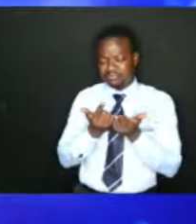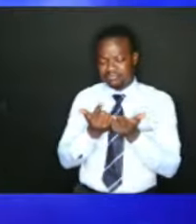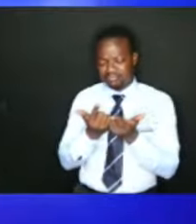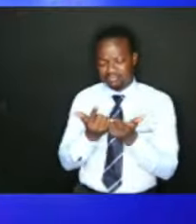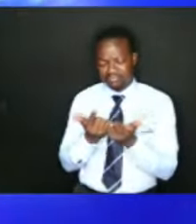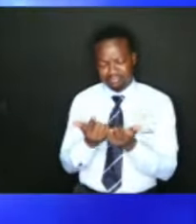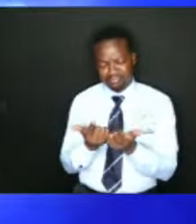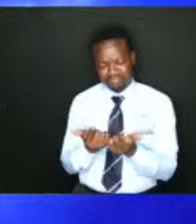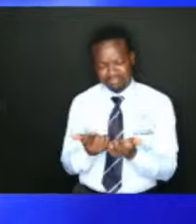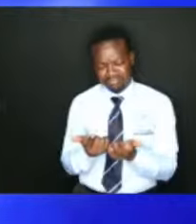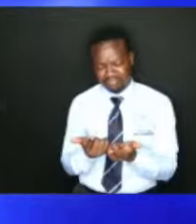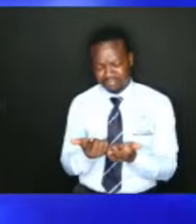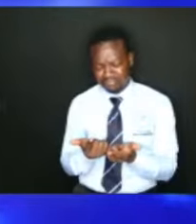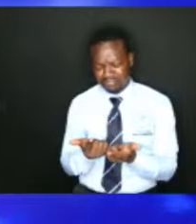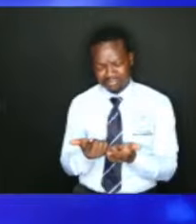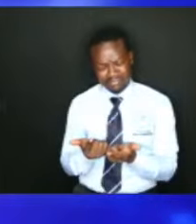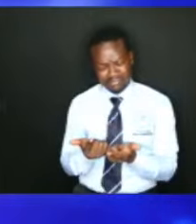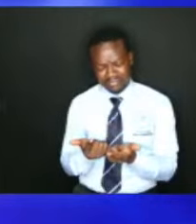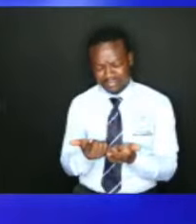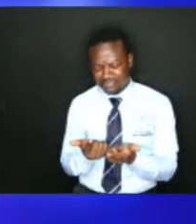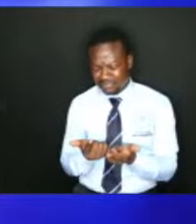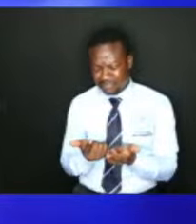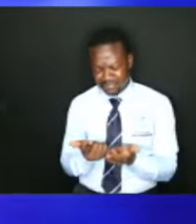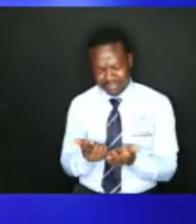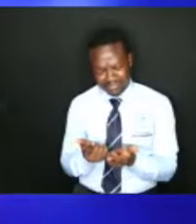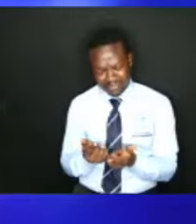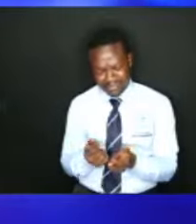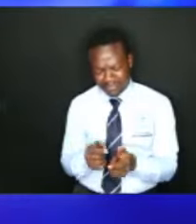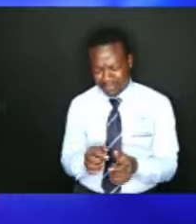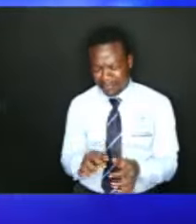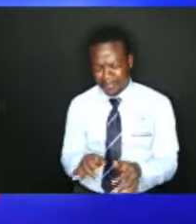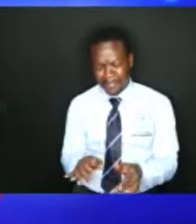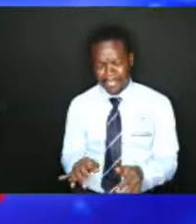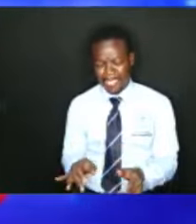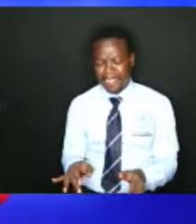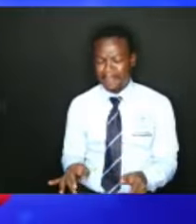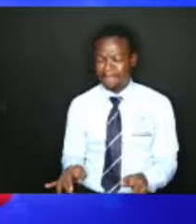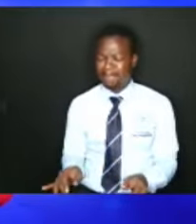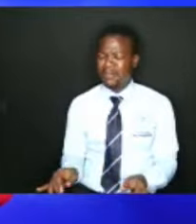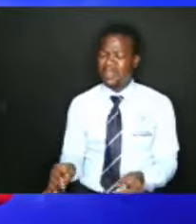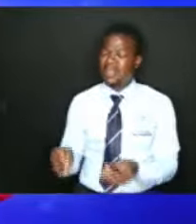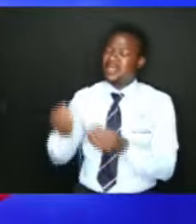so glad that our Father in heaven